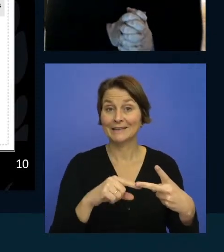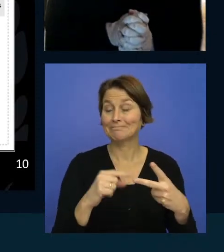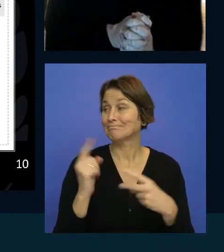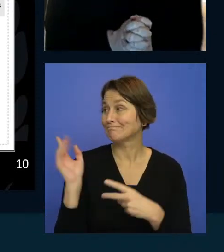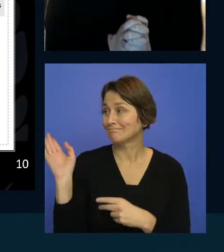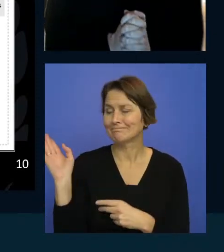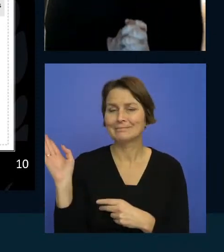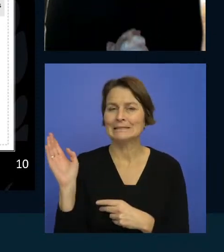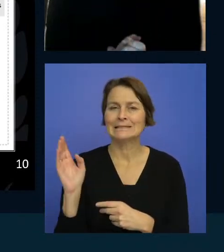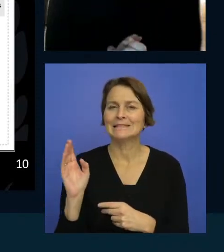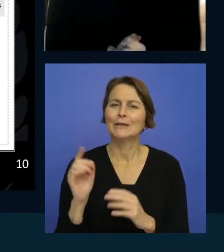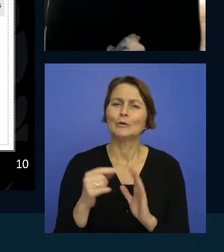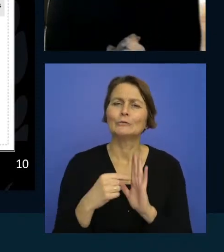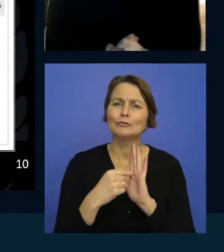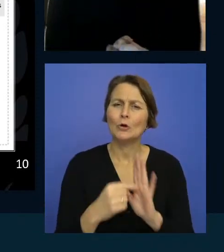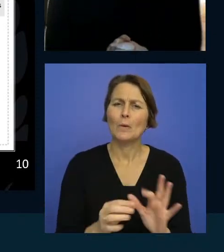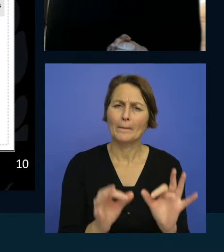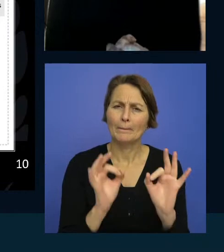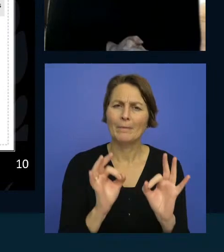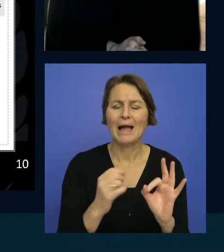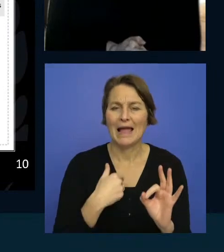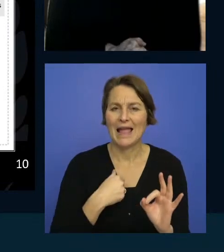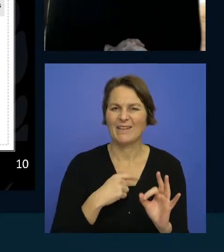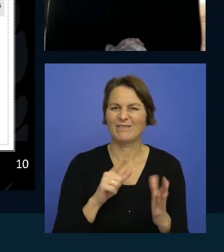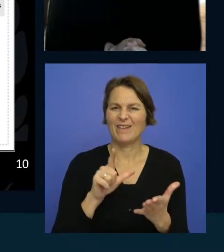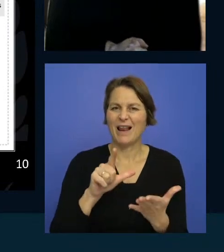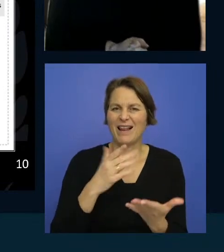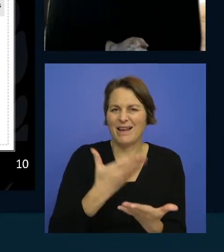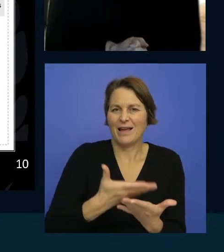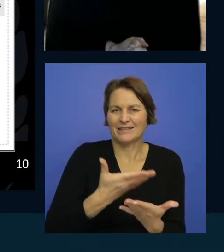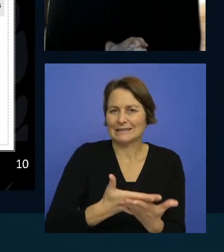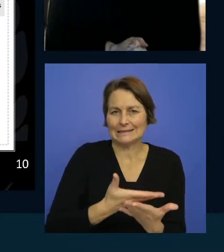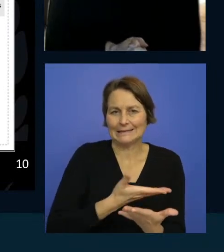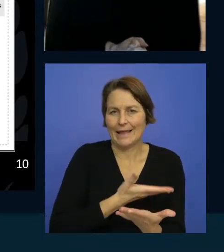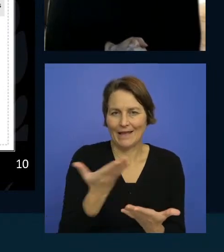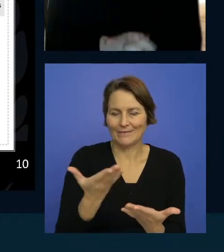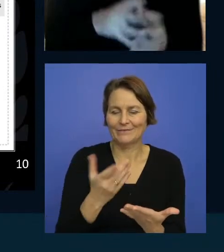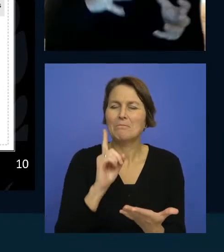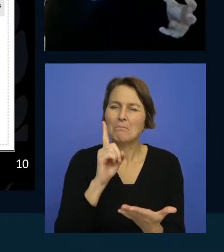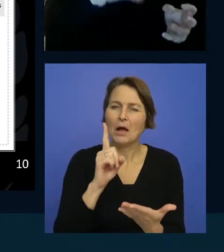the correct license, but I will at least explain you